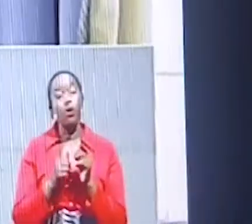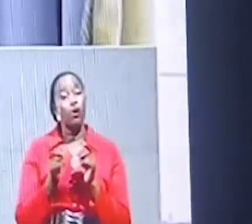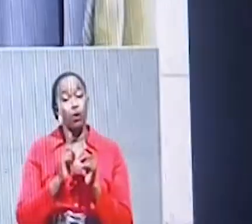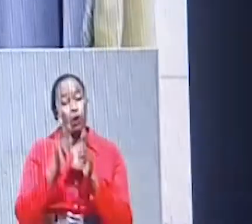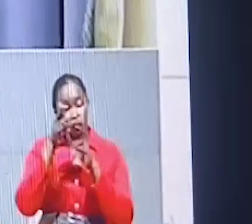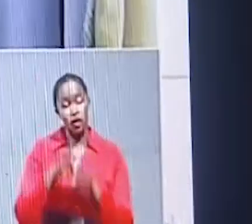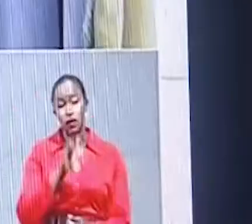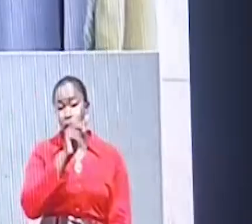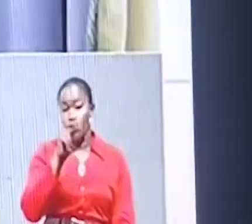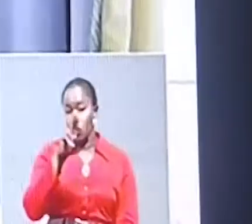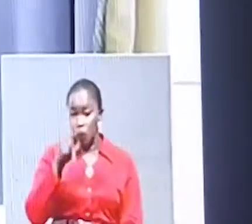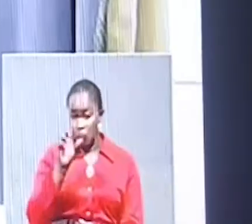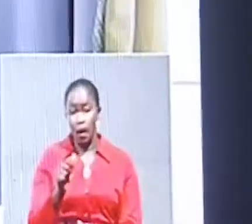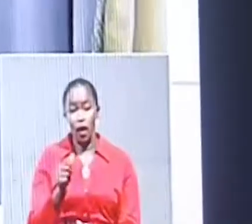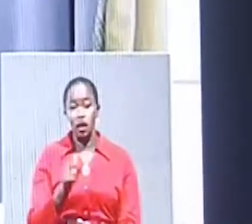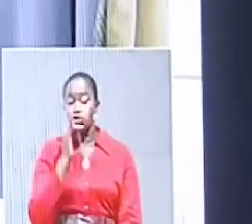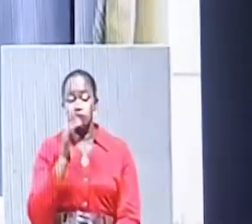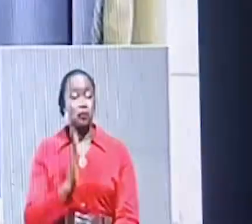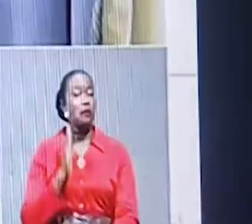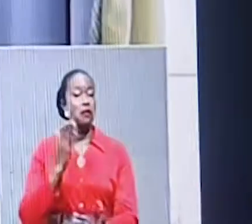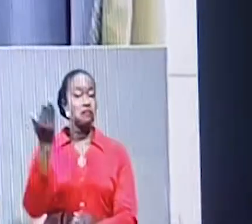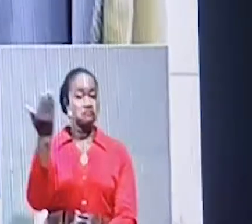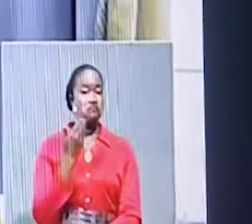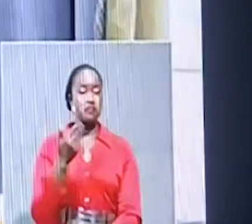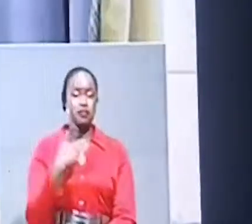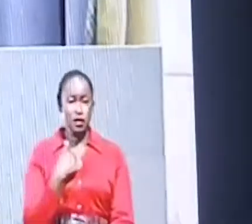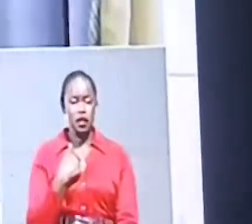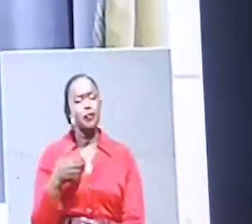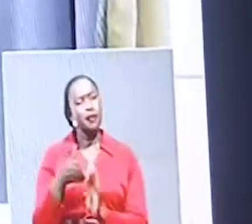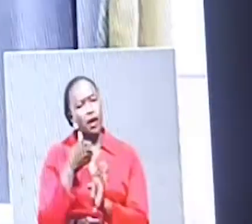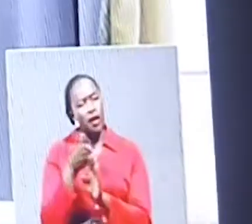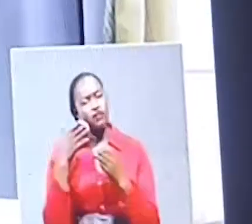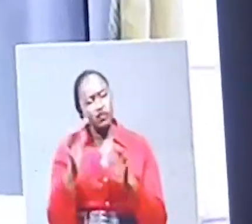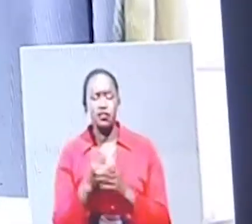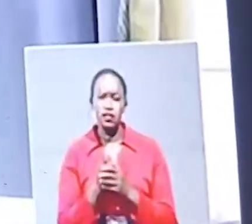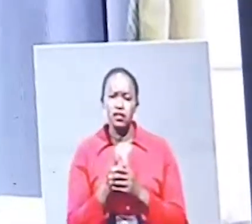which was addressed to me. Okay? And I guided. So let us